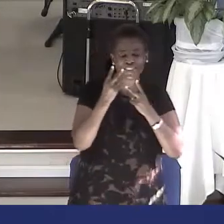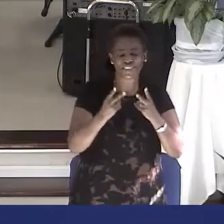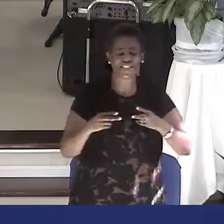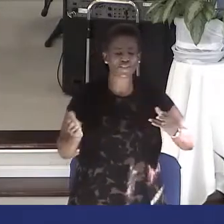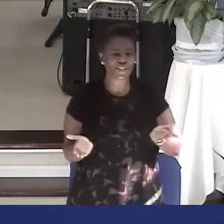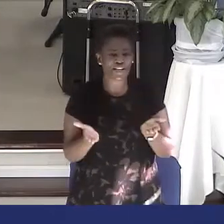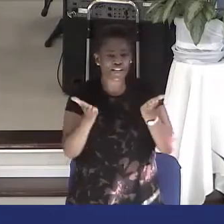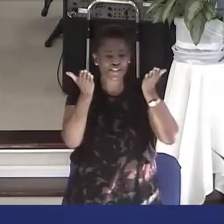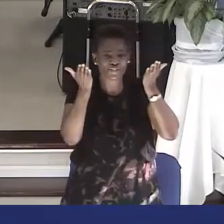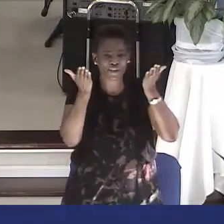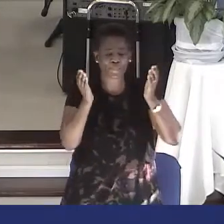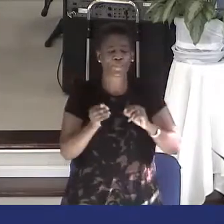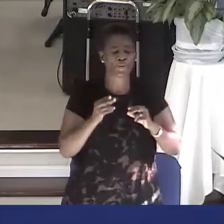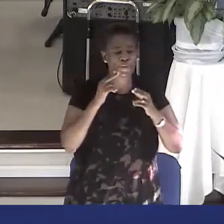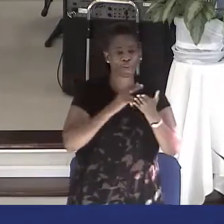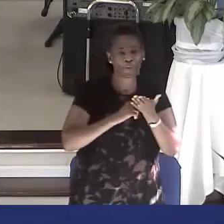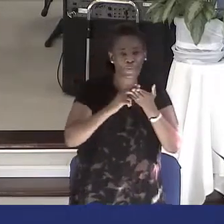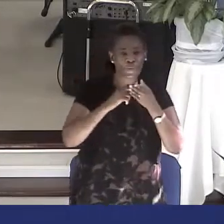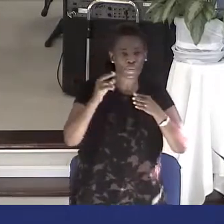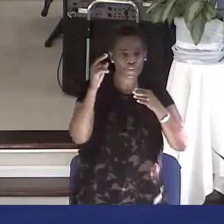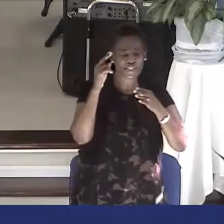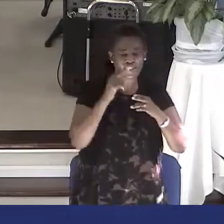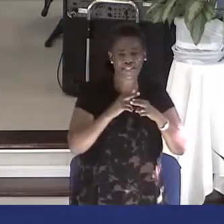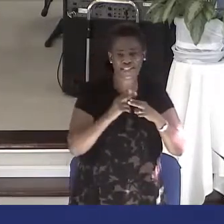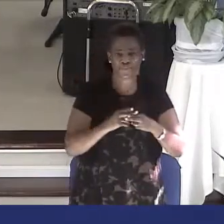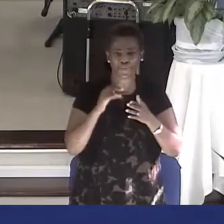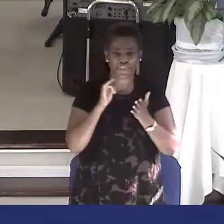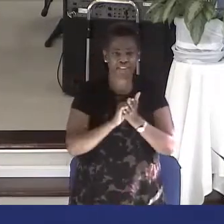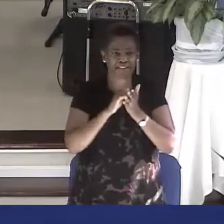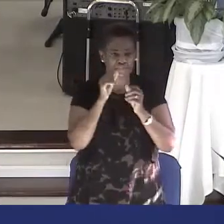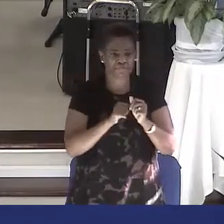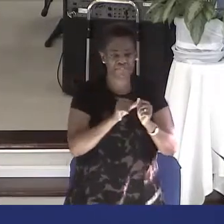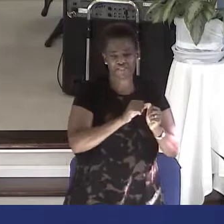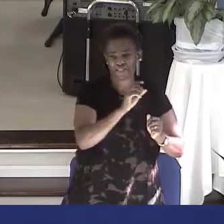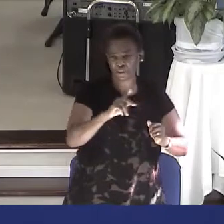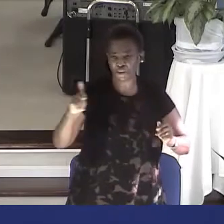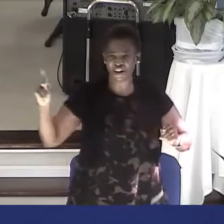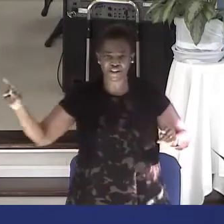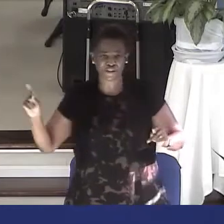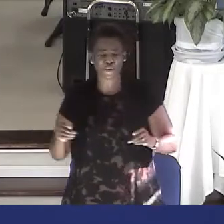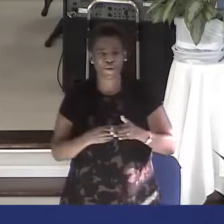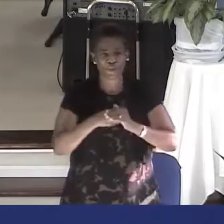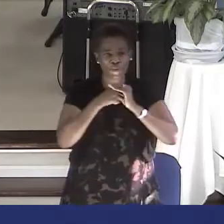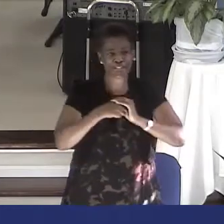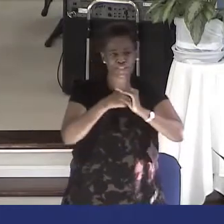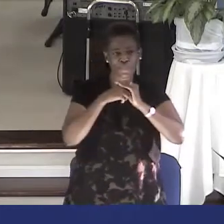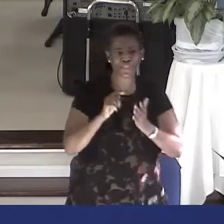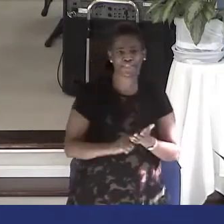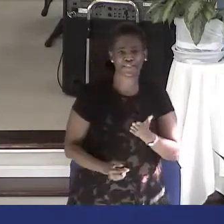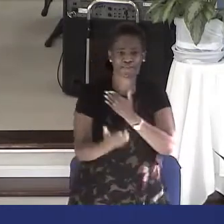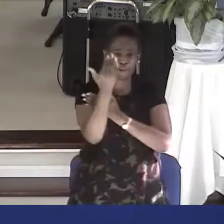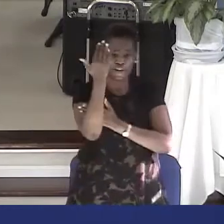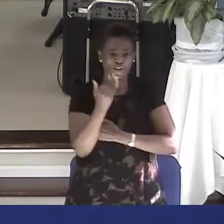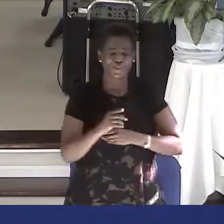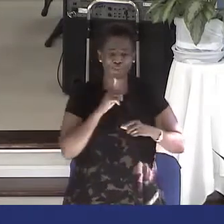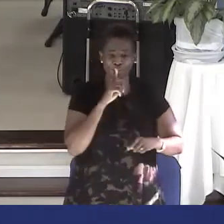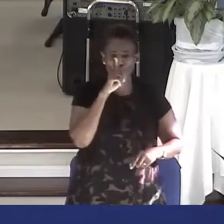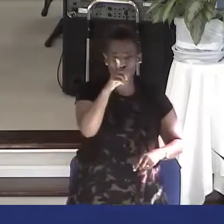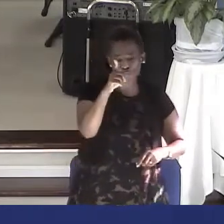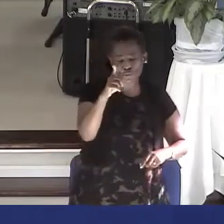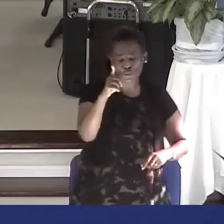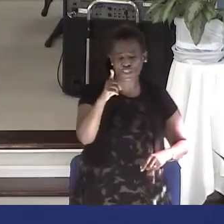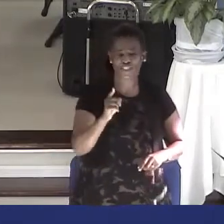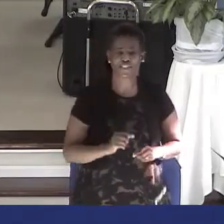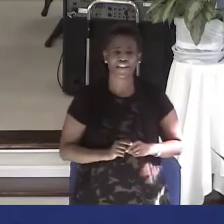That everybody that are tuned in this morning will truly feel the presence of yours, God. That Jesus,